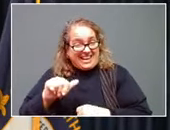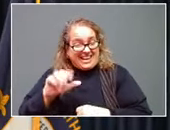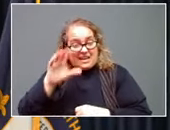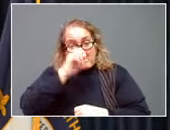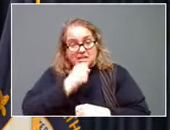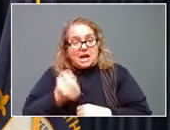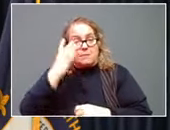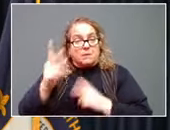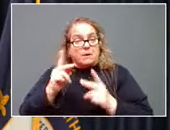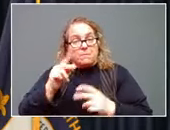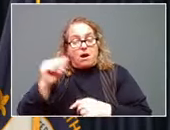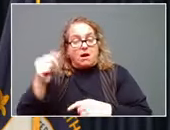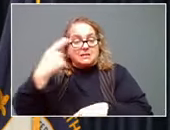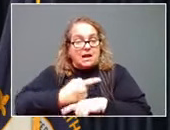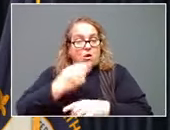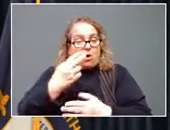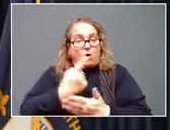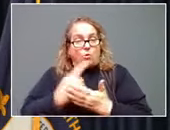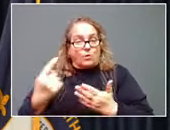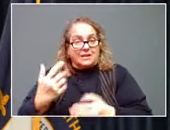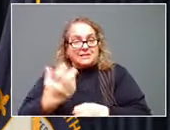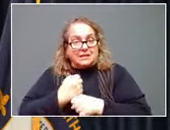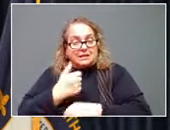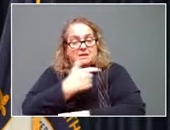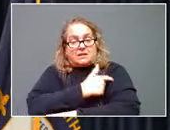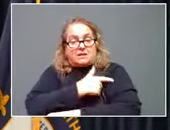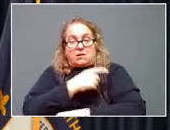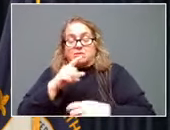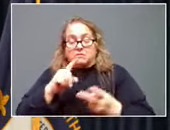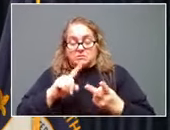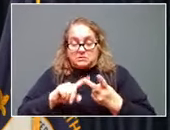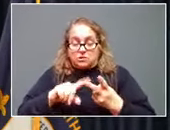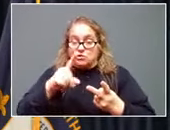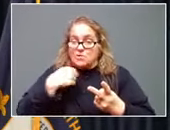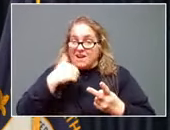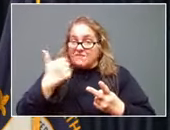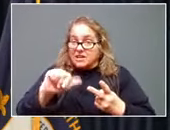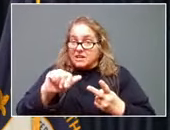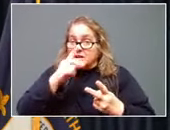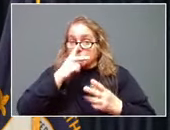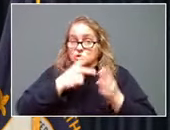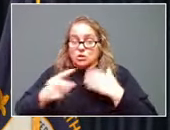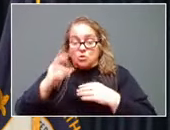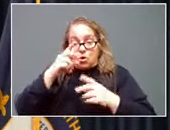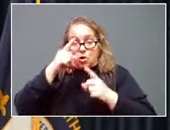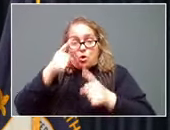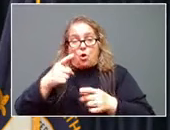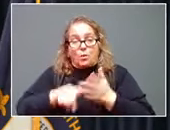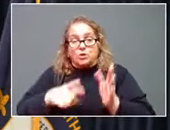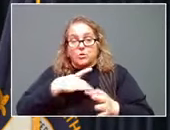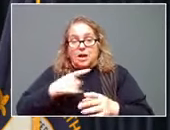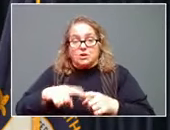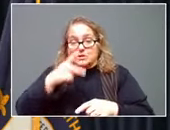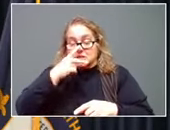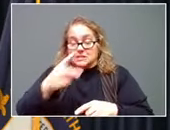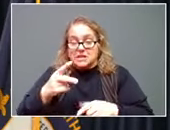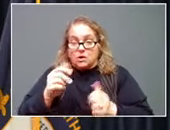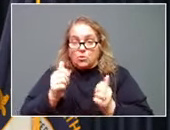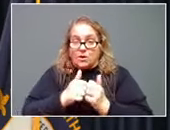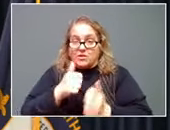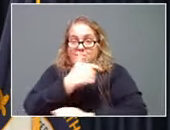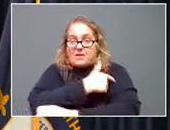getting vaccinated. And also, do you all have any kind of projection or goal for what you'd like to see in terms of vaccinations in Kentucky